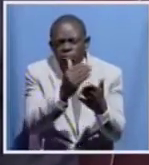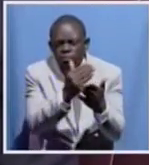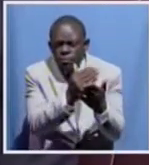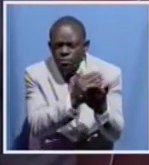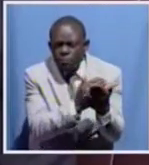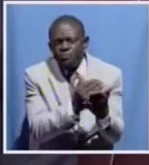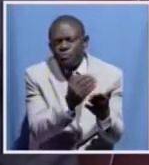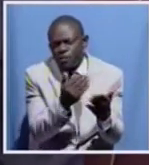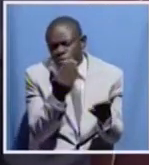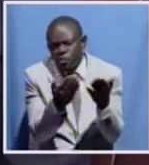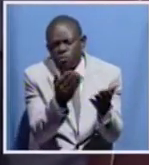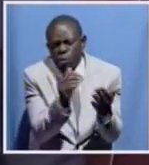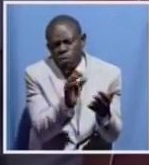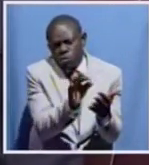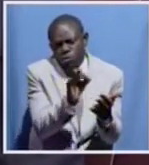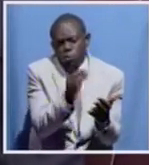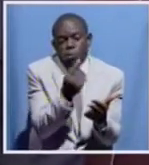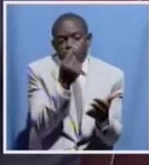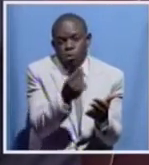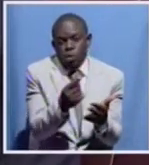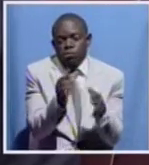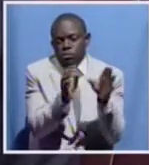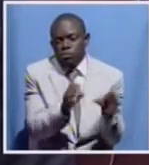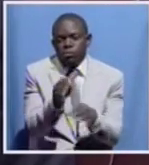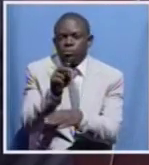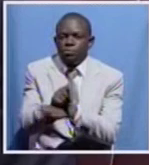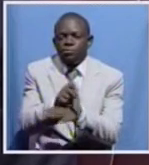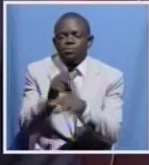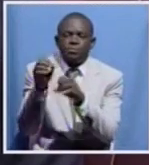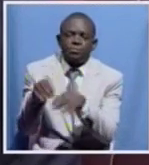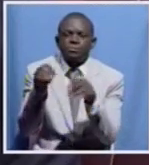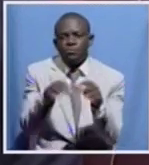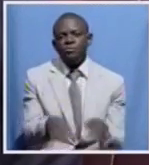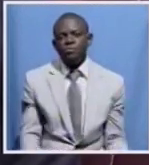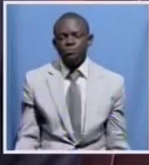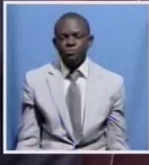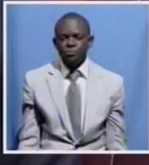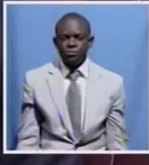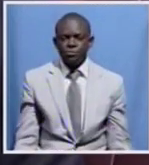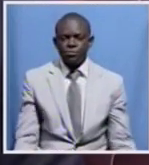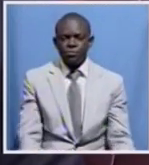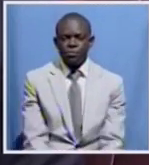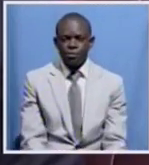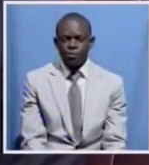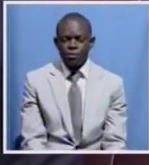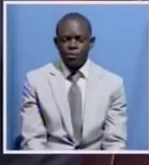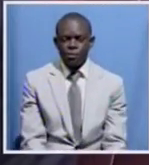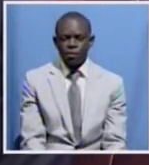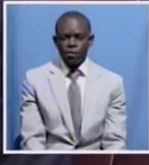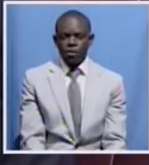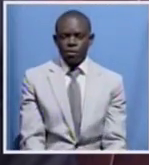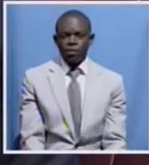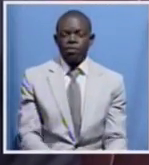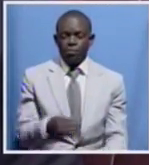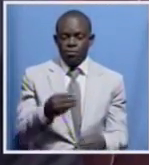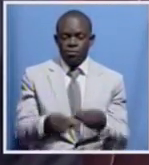this project. This will mean that where we had nothing at all, where we had a shortage of